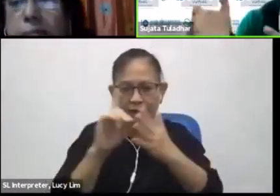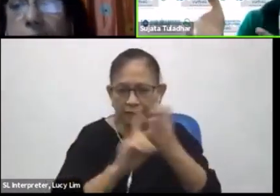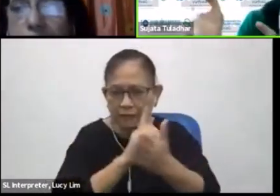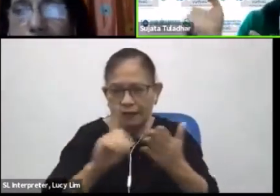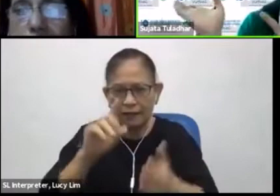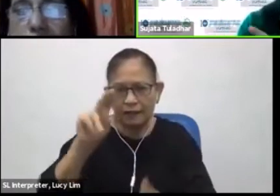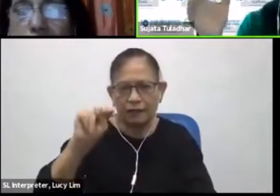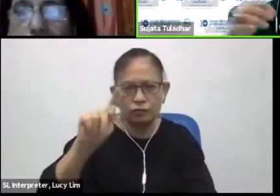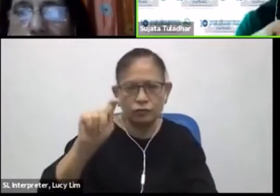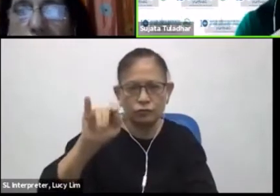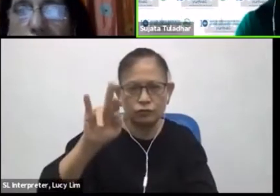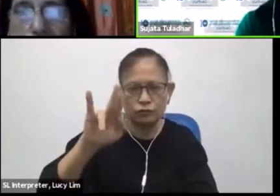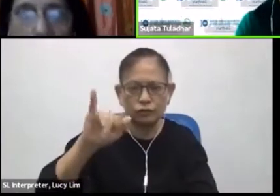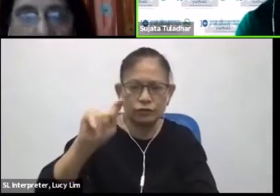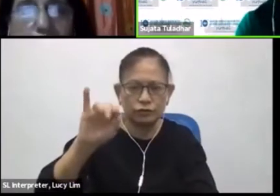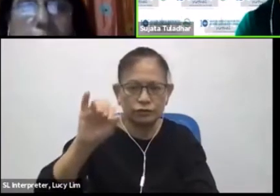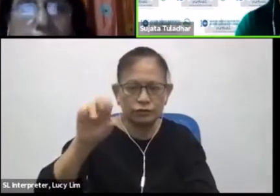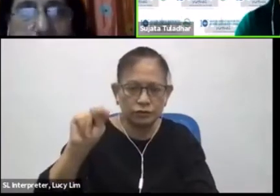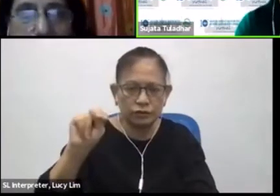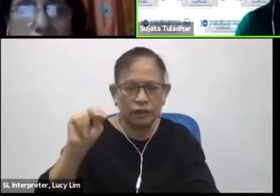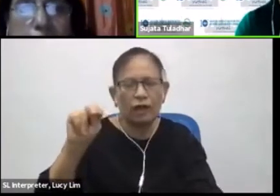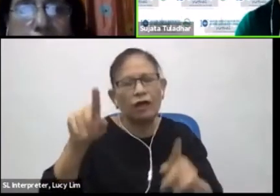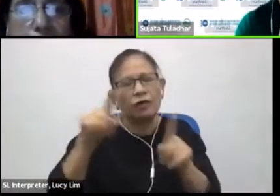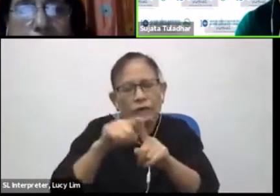also transpired in that area.